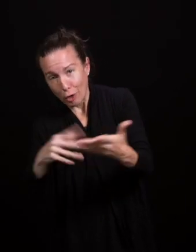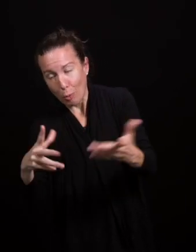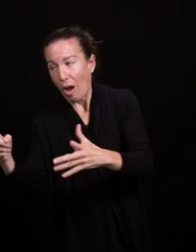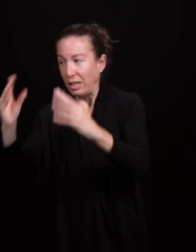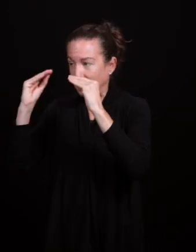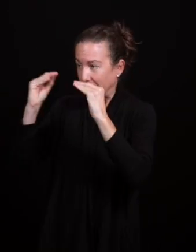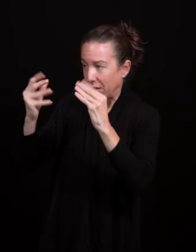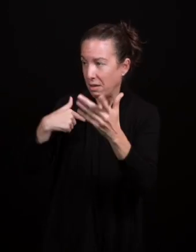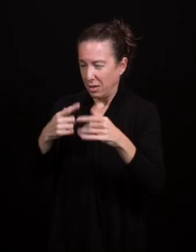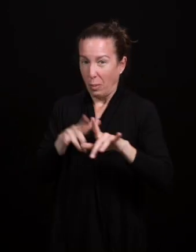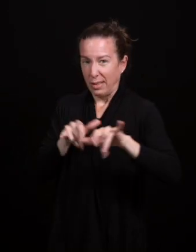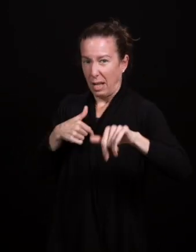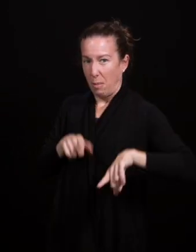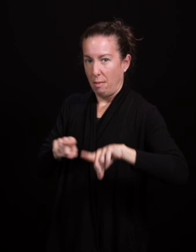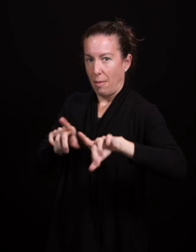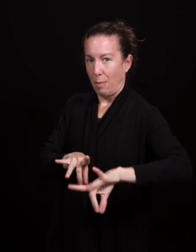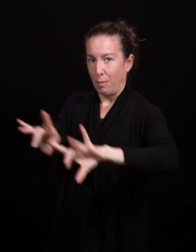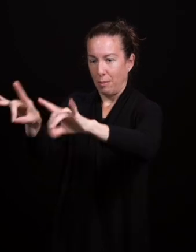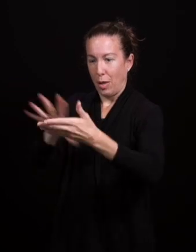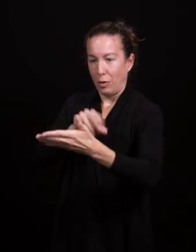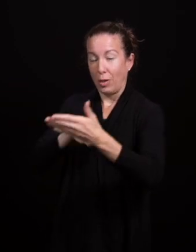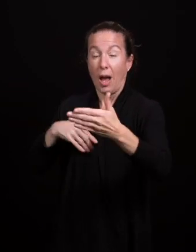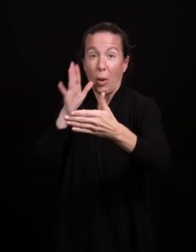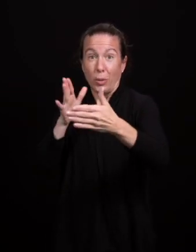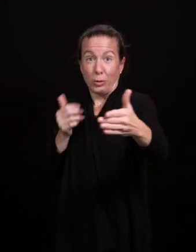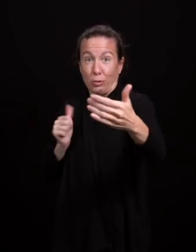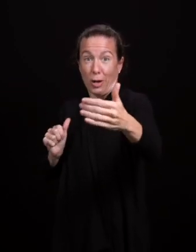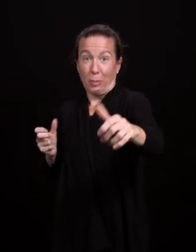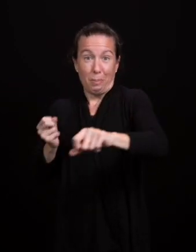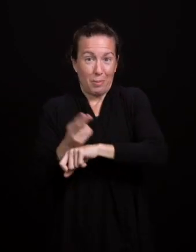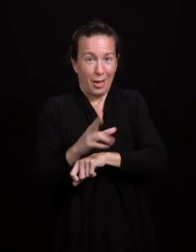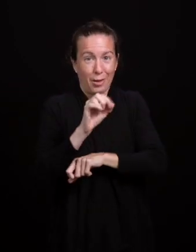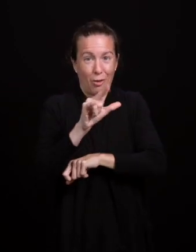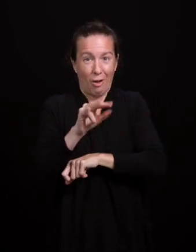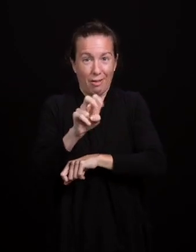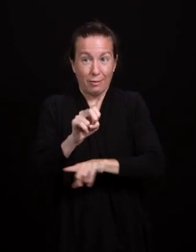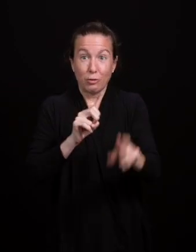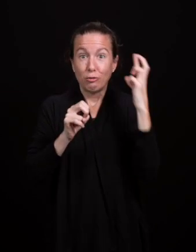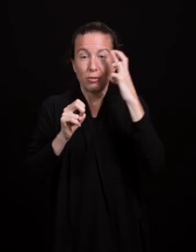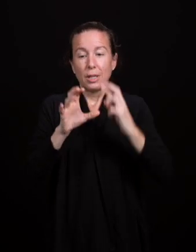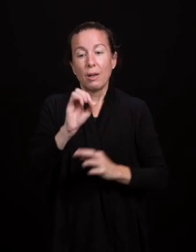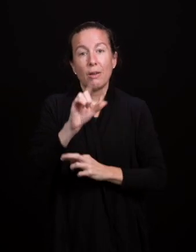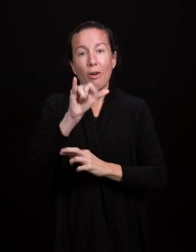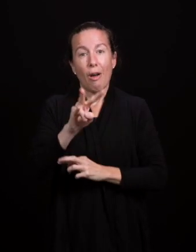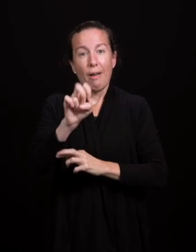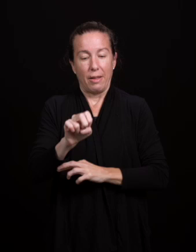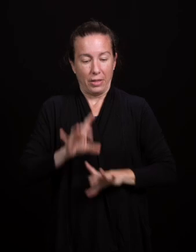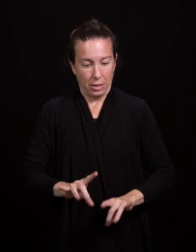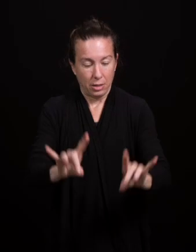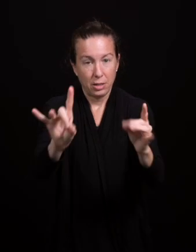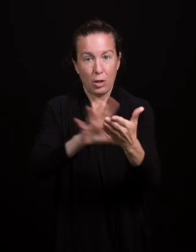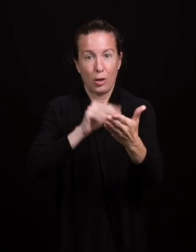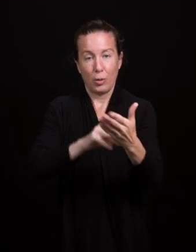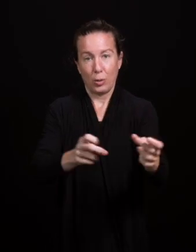just try and stay ahead of Olive because she was picking up the language very quickly. Olive is considered bilingual